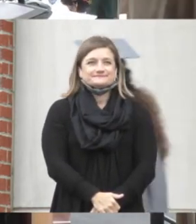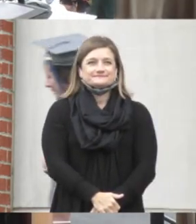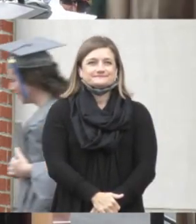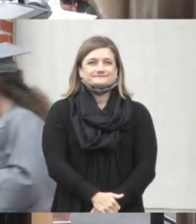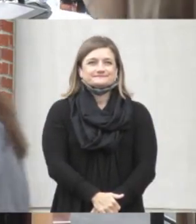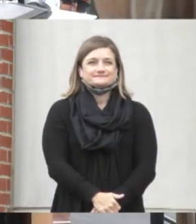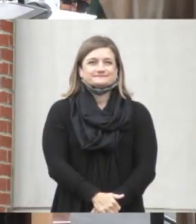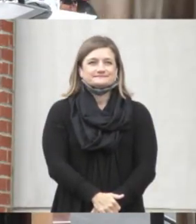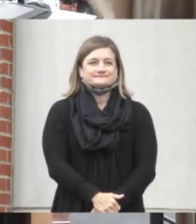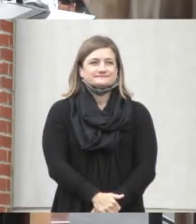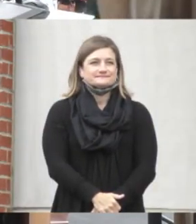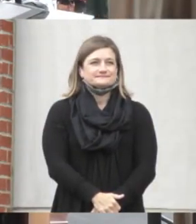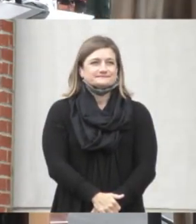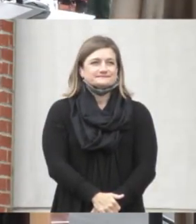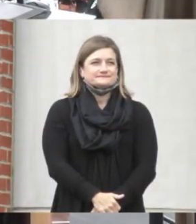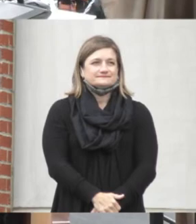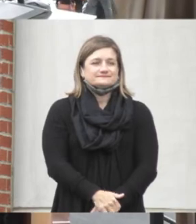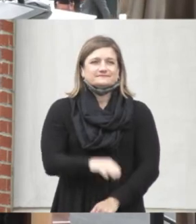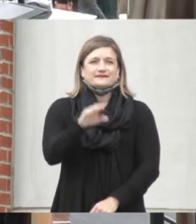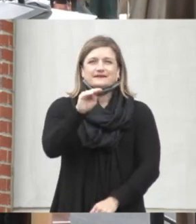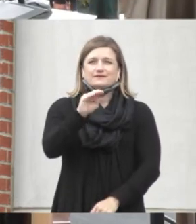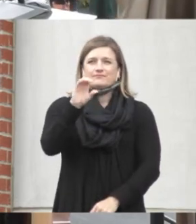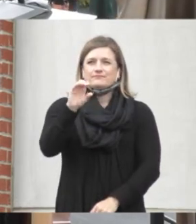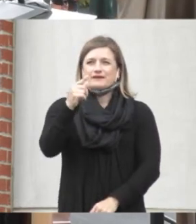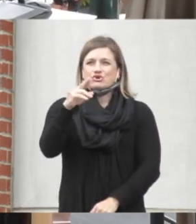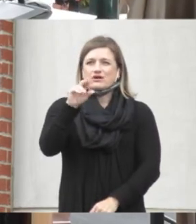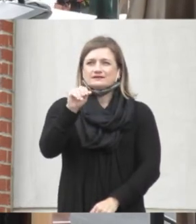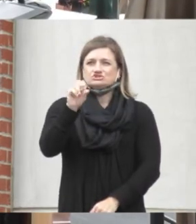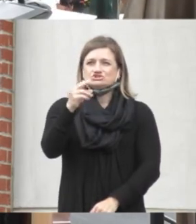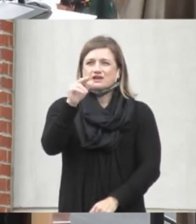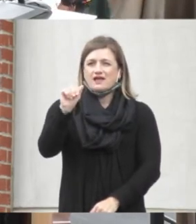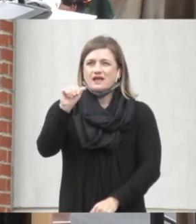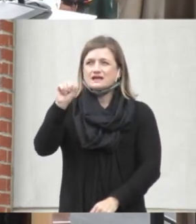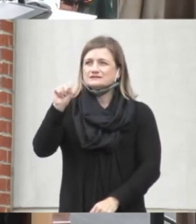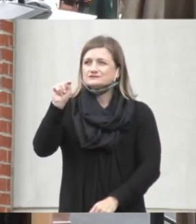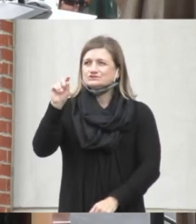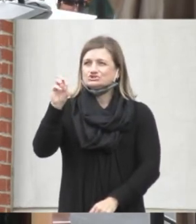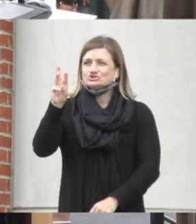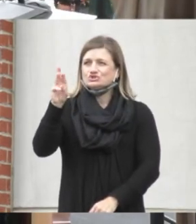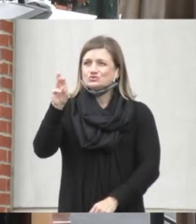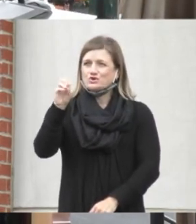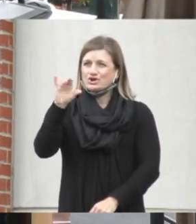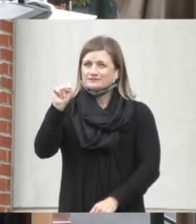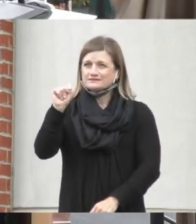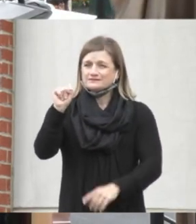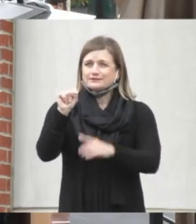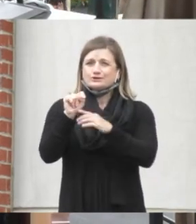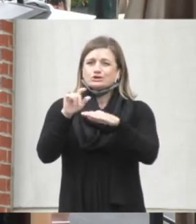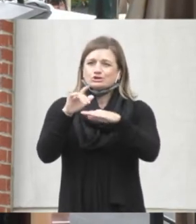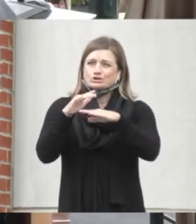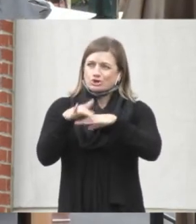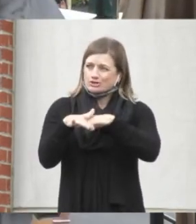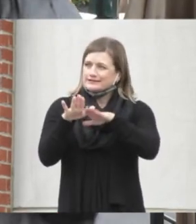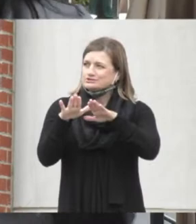Magracia Stewart. Magracia Stewart, Early Childhood Education.